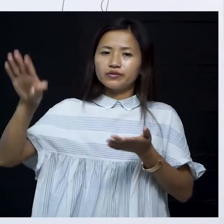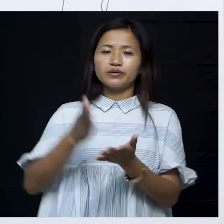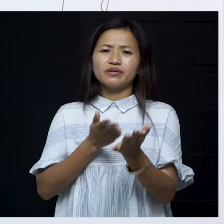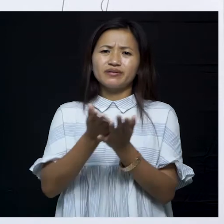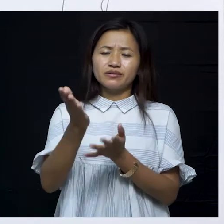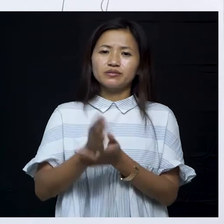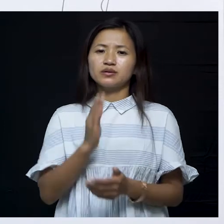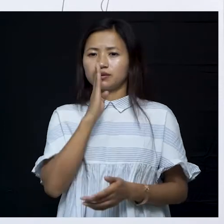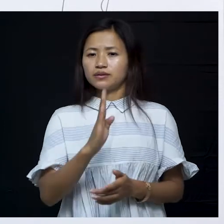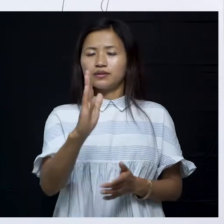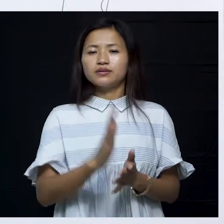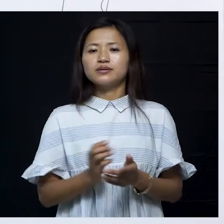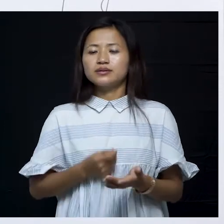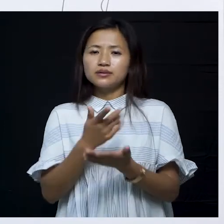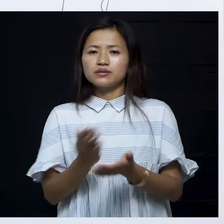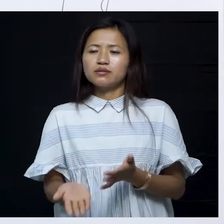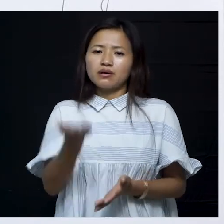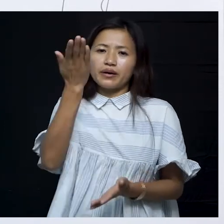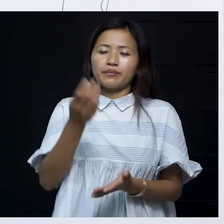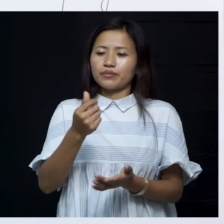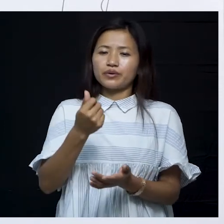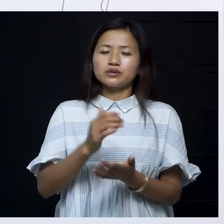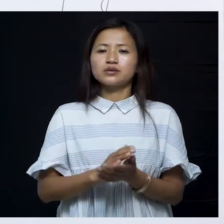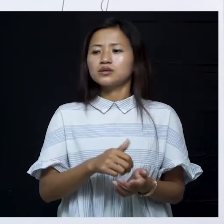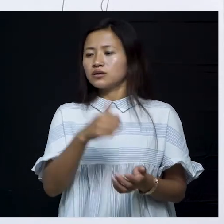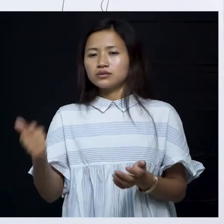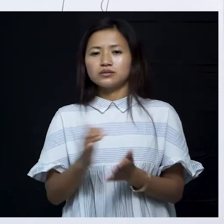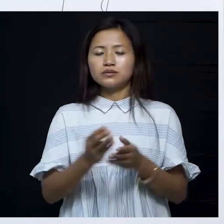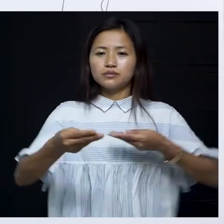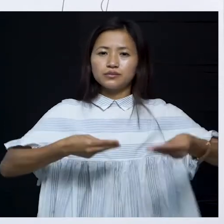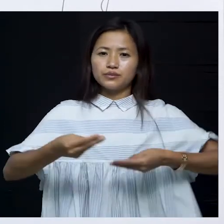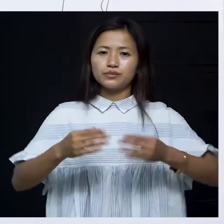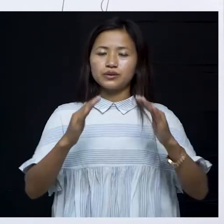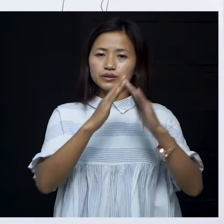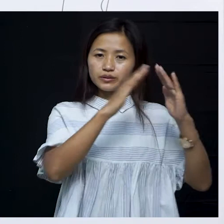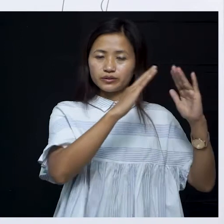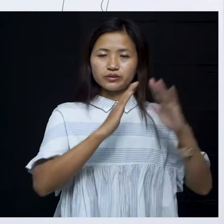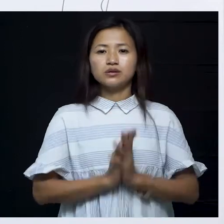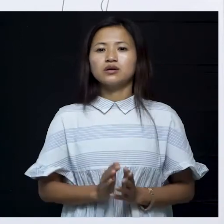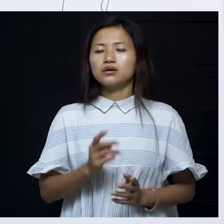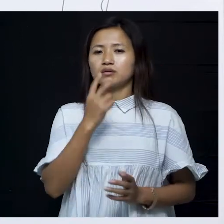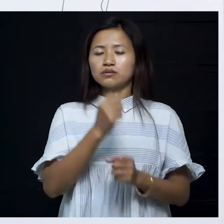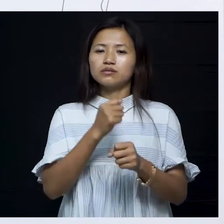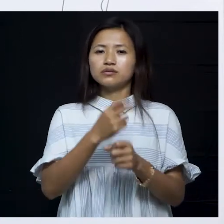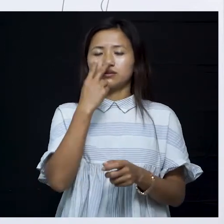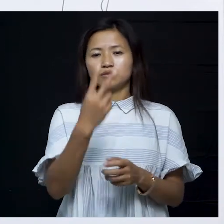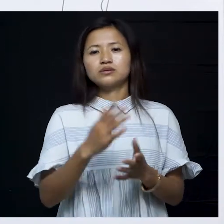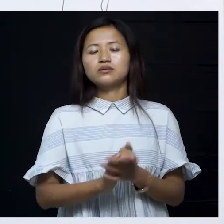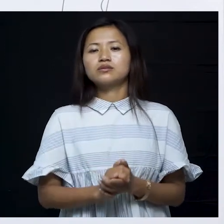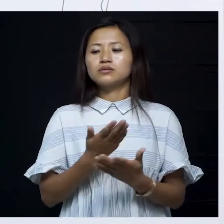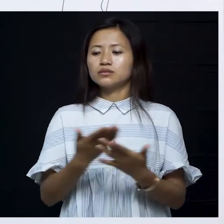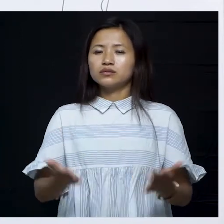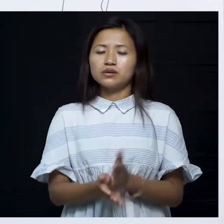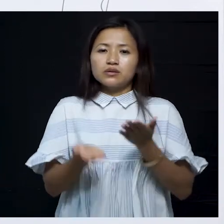there, and then selling off the goods at a very high price in other markets, right? So government tried to keep a check on them so that there